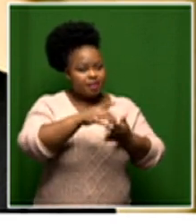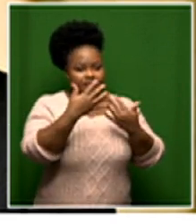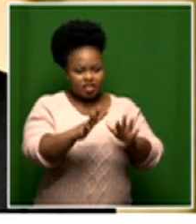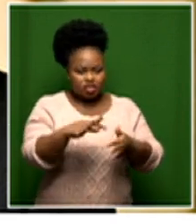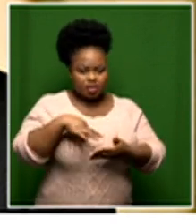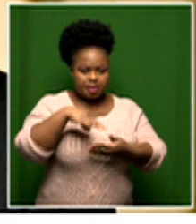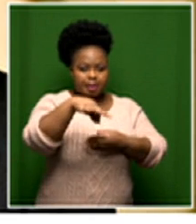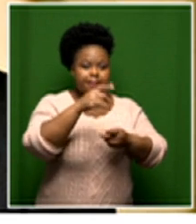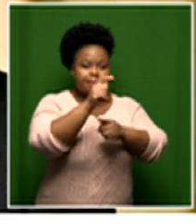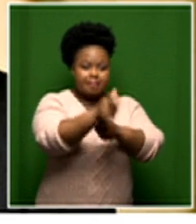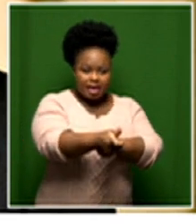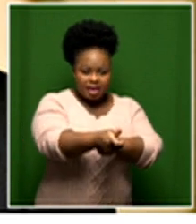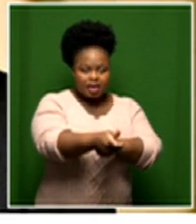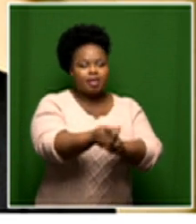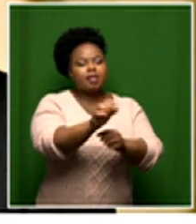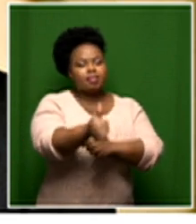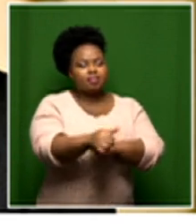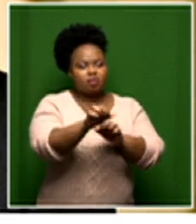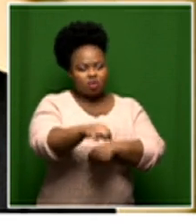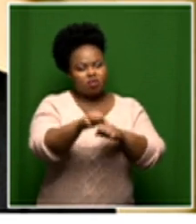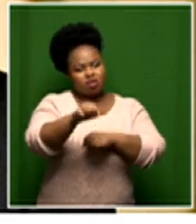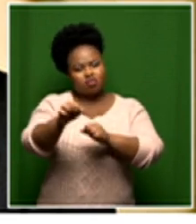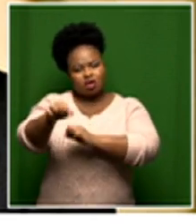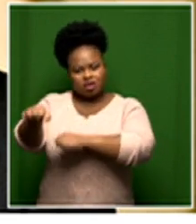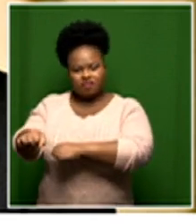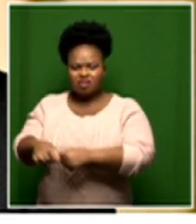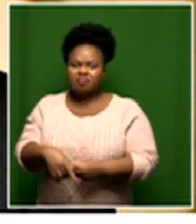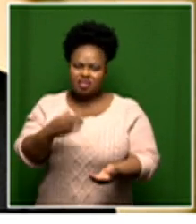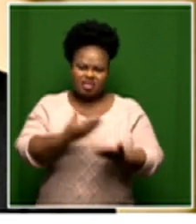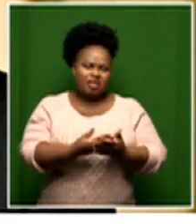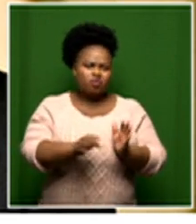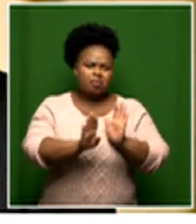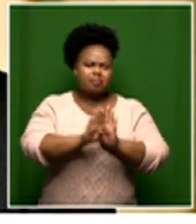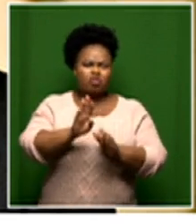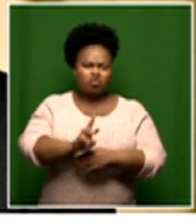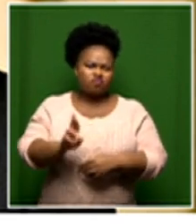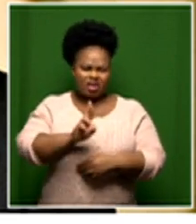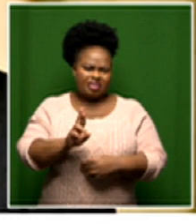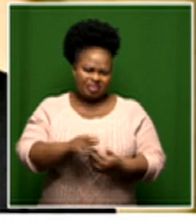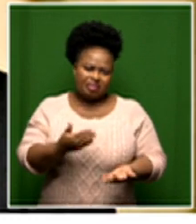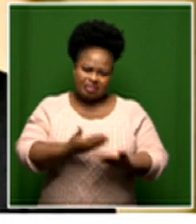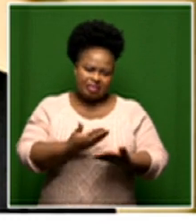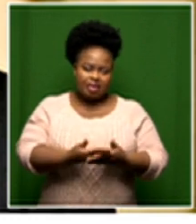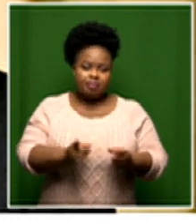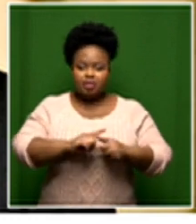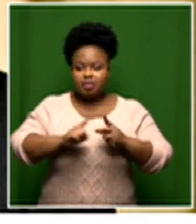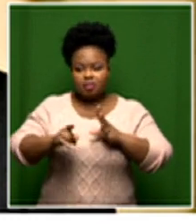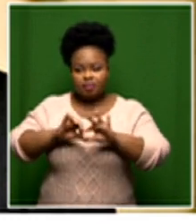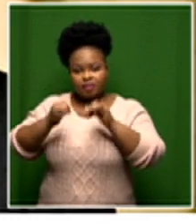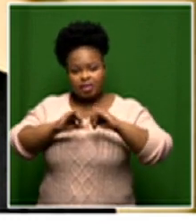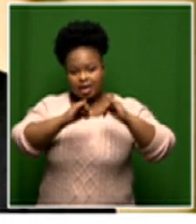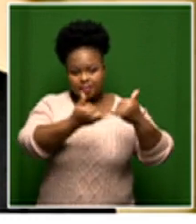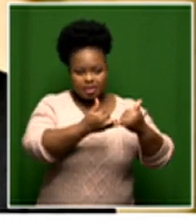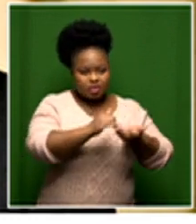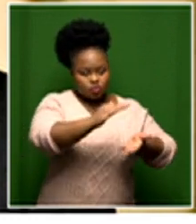not be able to give that figure. It will run into billions, and the different companies that are going to